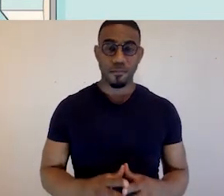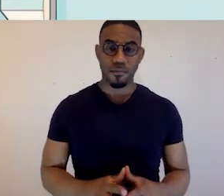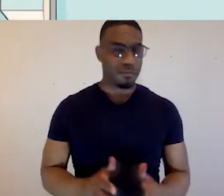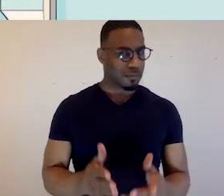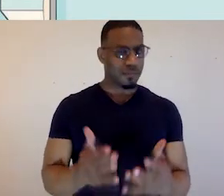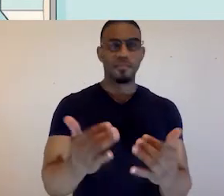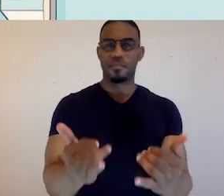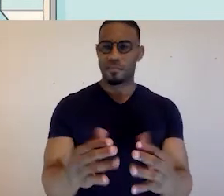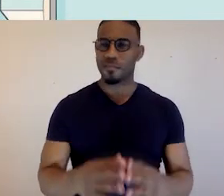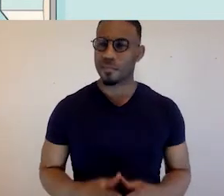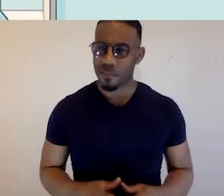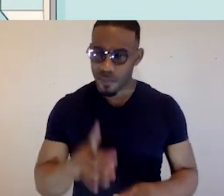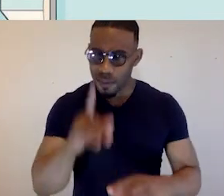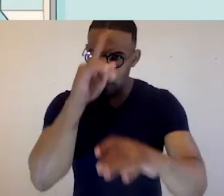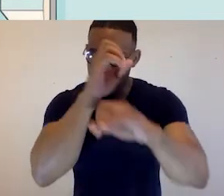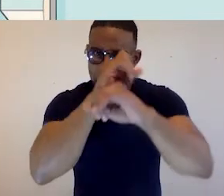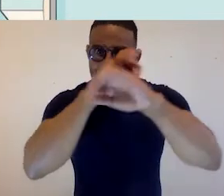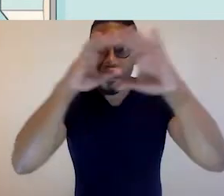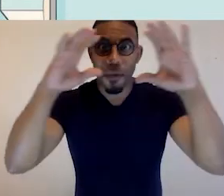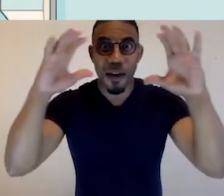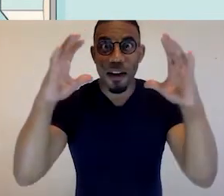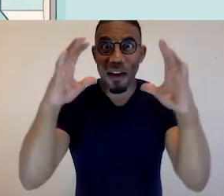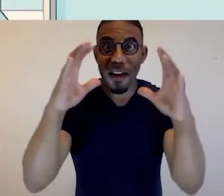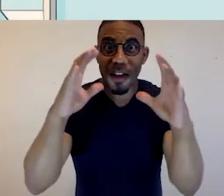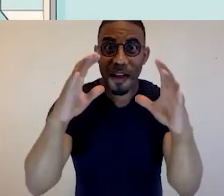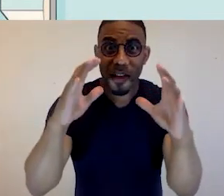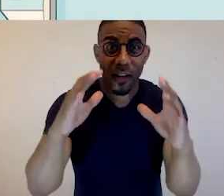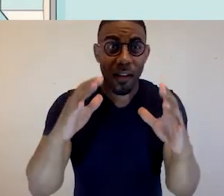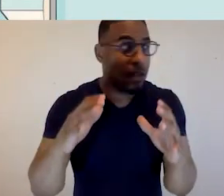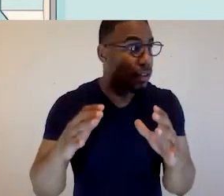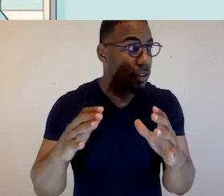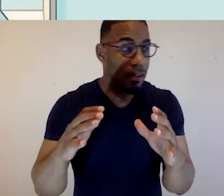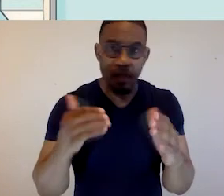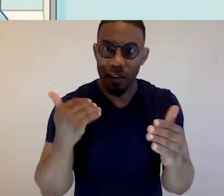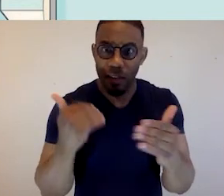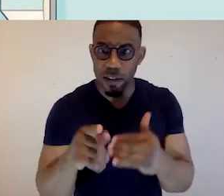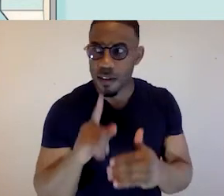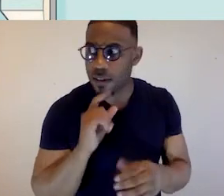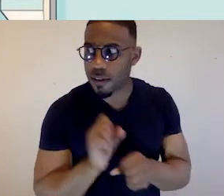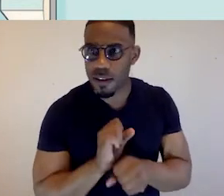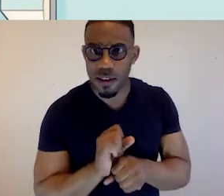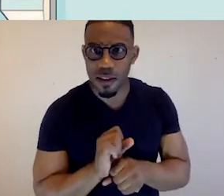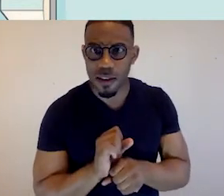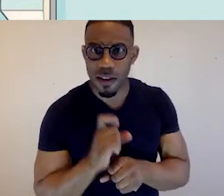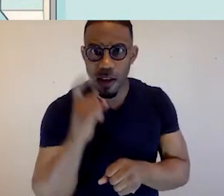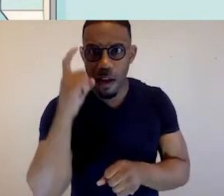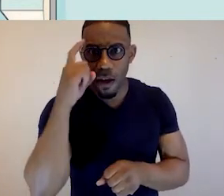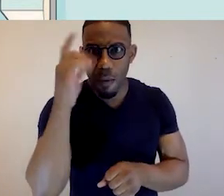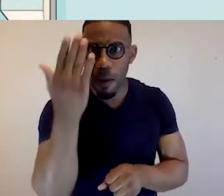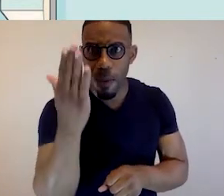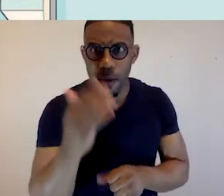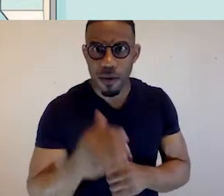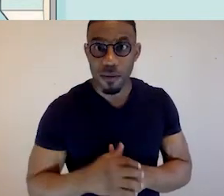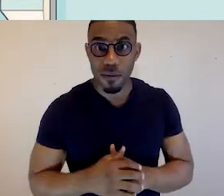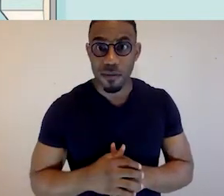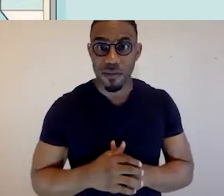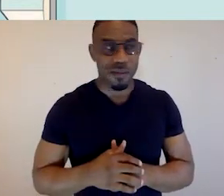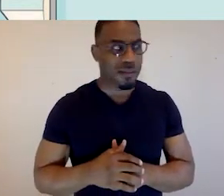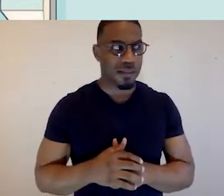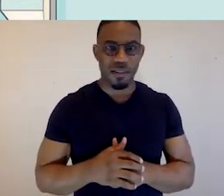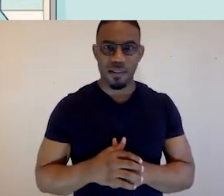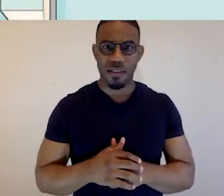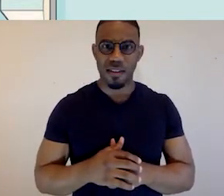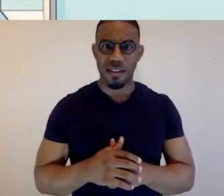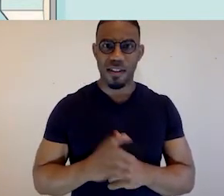Now, imagine that mirror there is actually a smart mirror. And it's